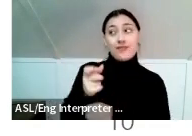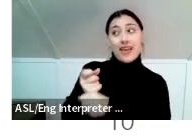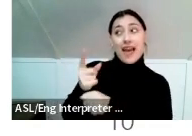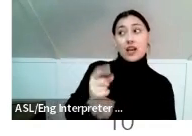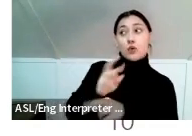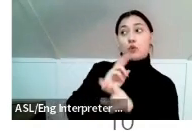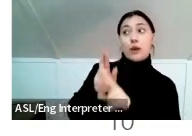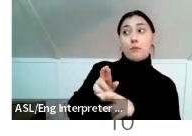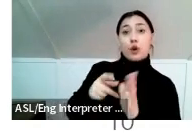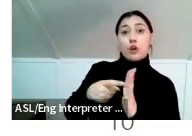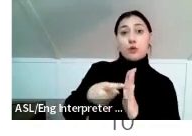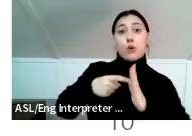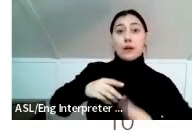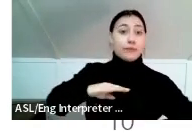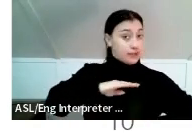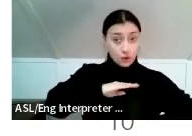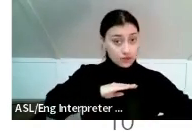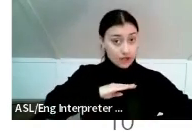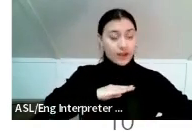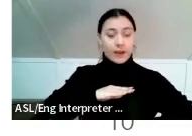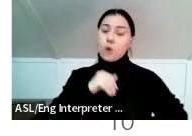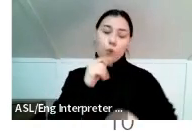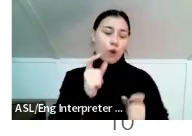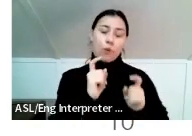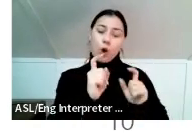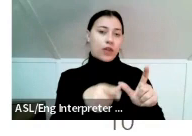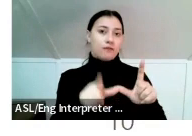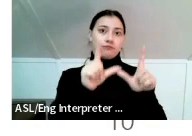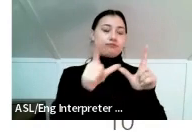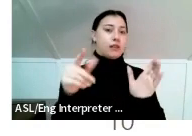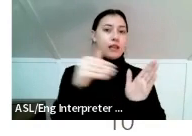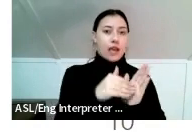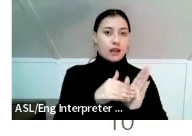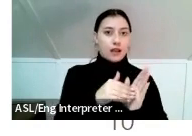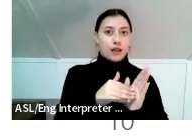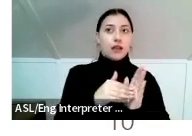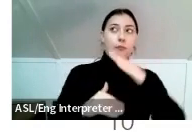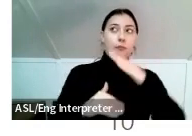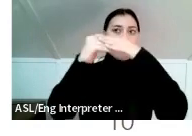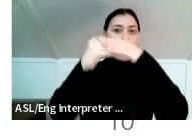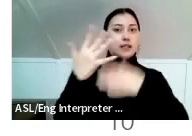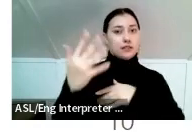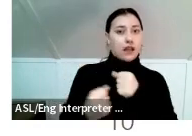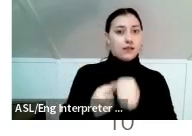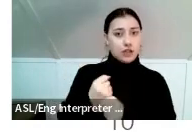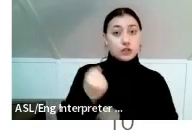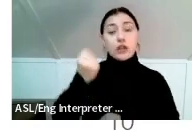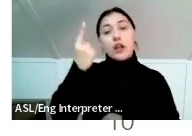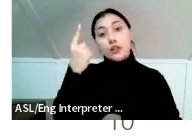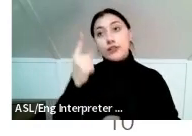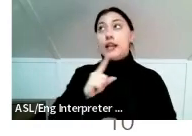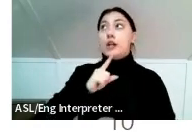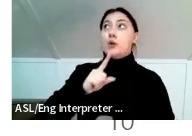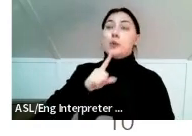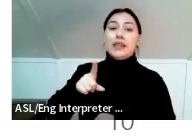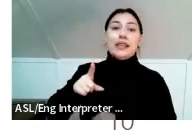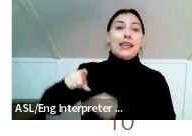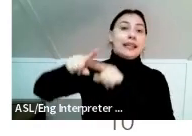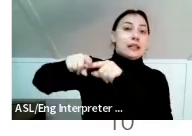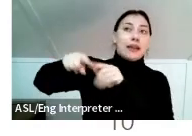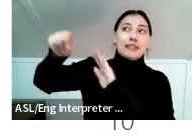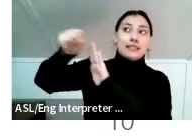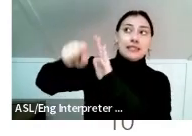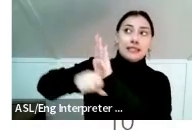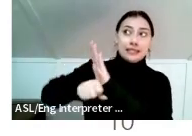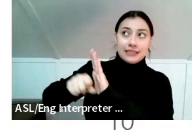requirements. But as always, we are subject to the allocation that comes from the state legislature to support